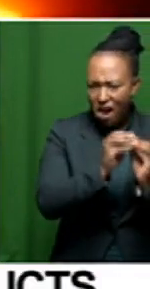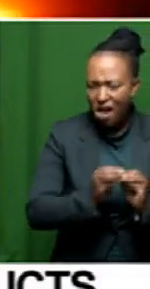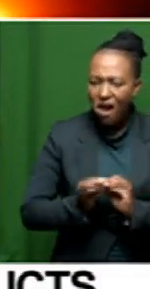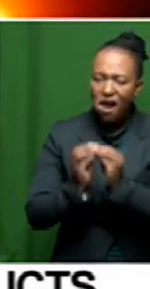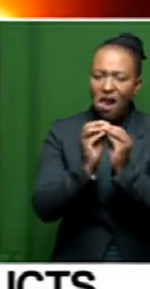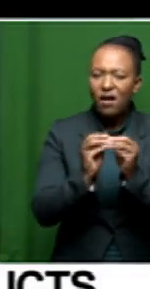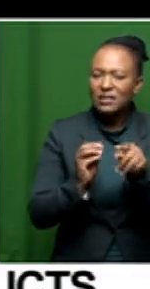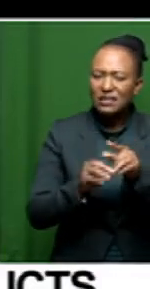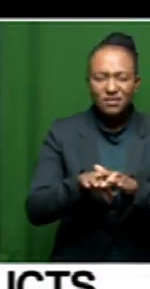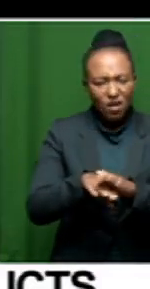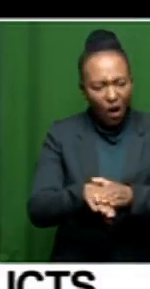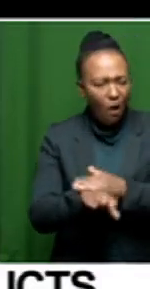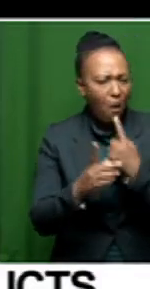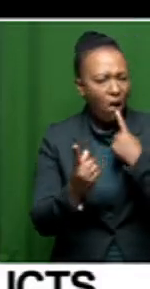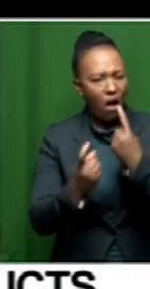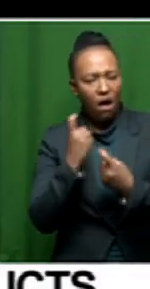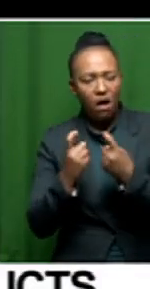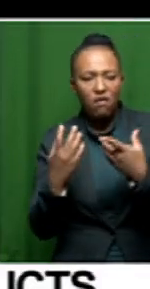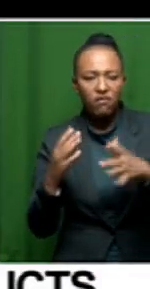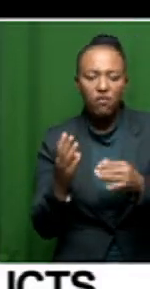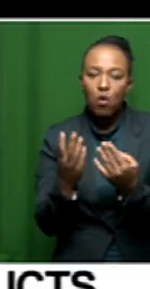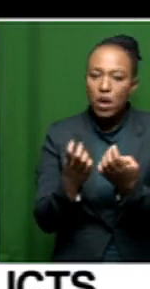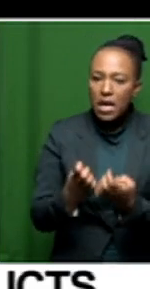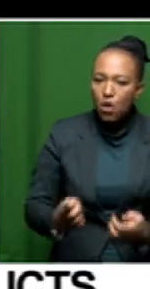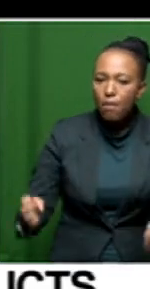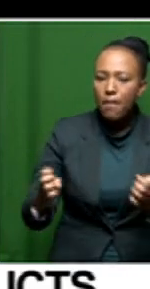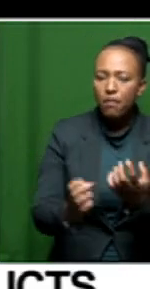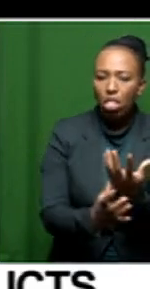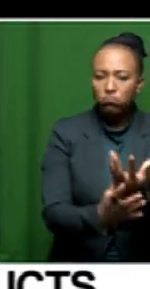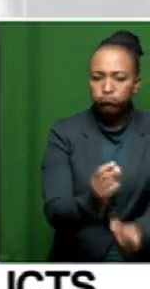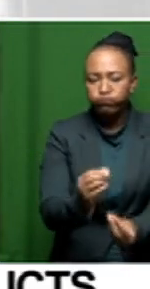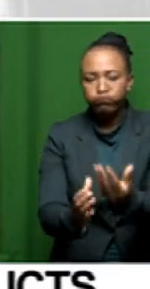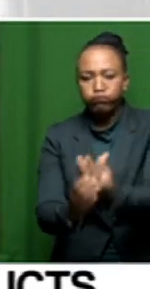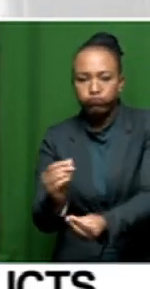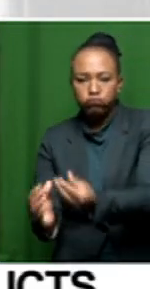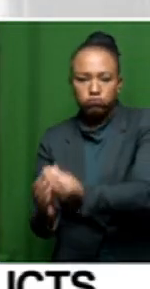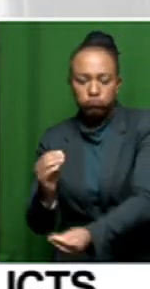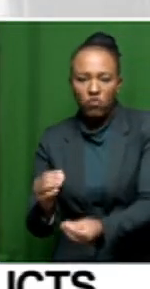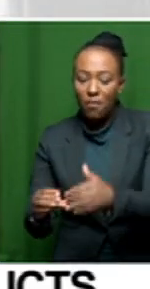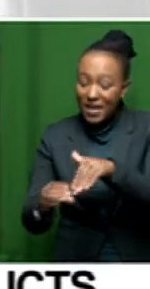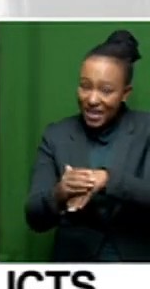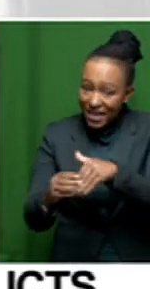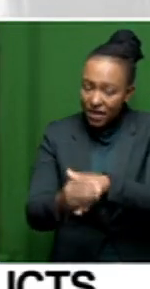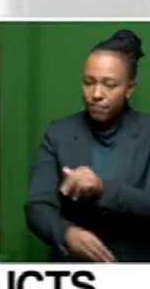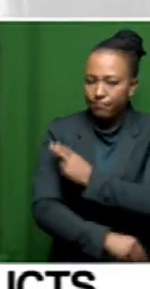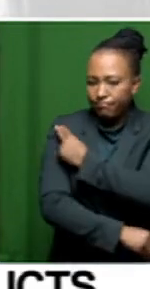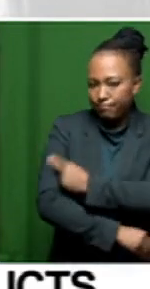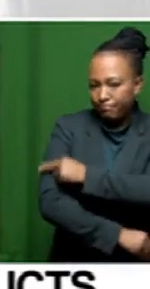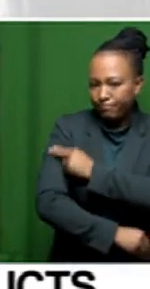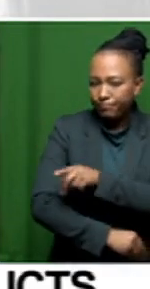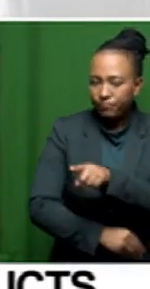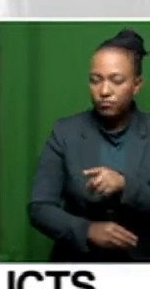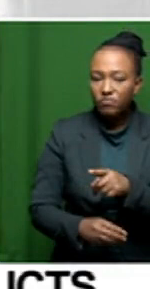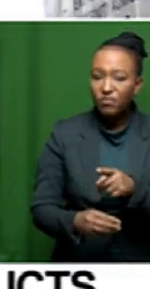the facility. You talk about equipment that has gone missing from inside the hospital. And this is a facility